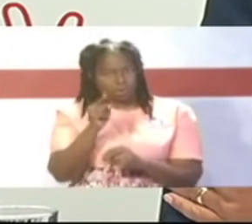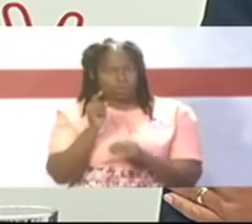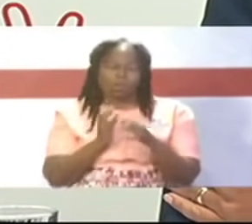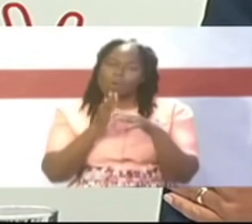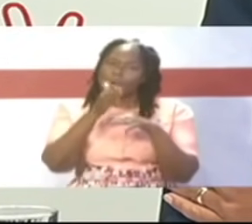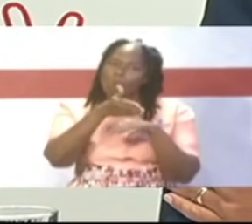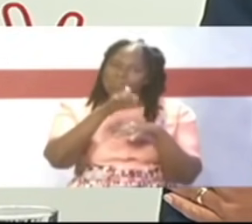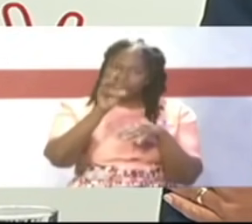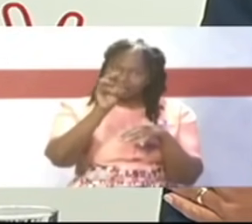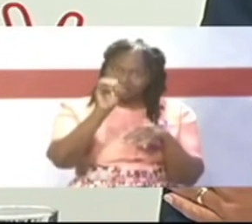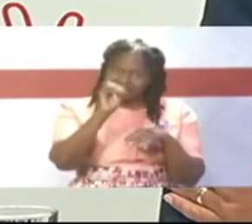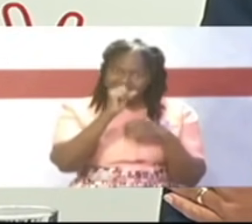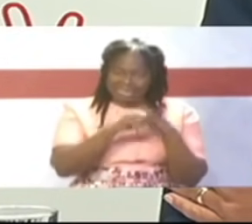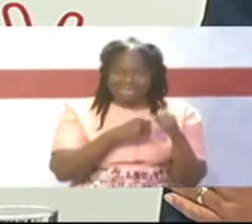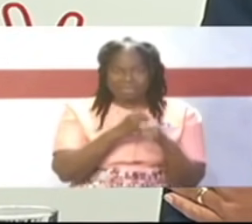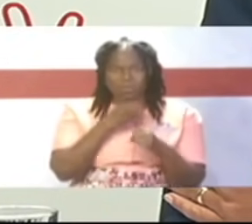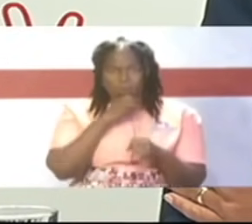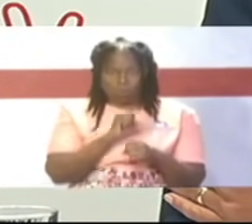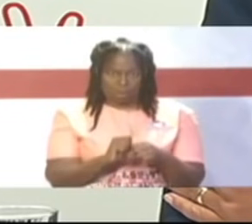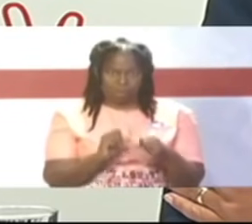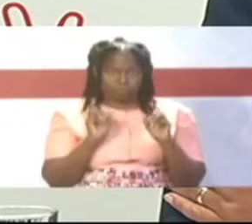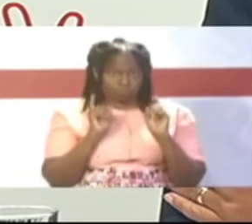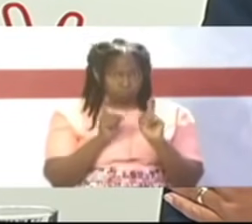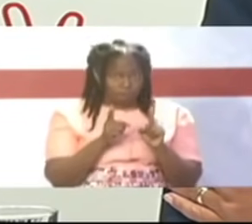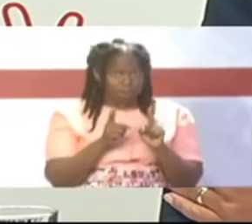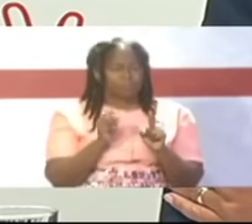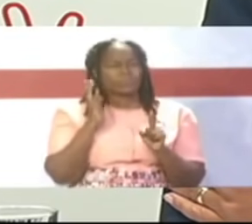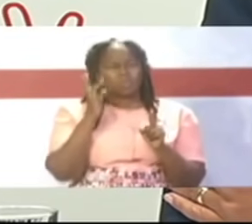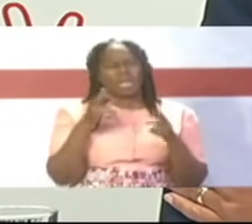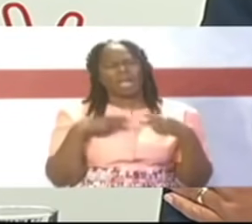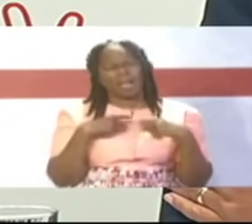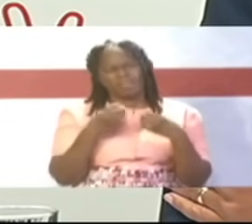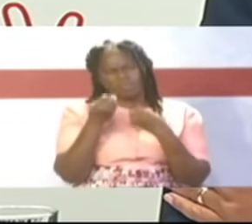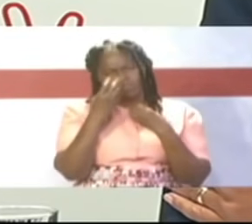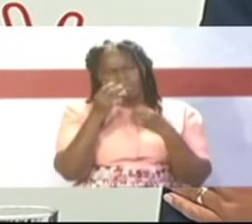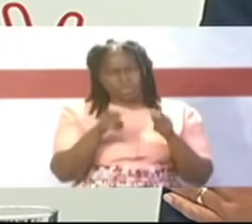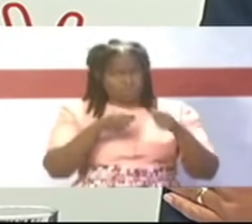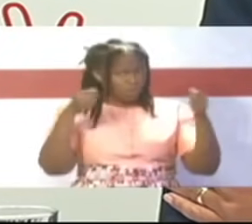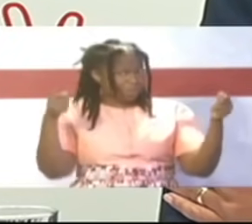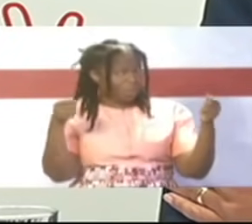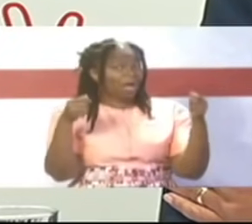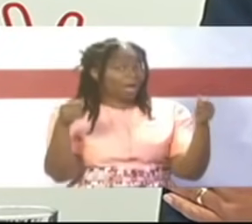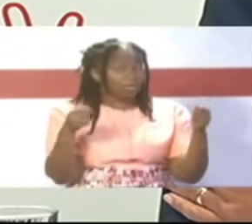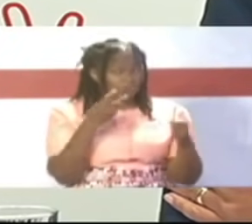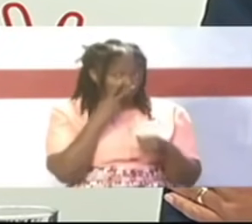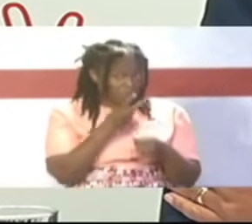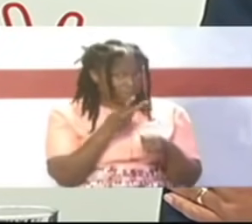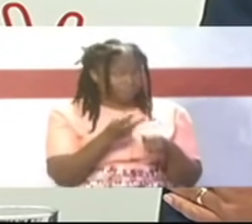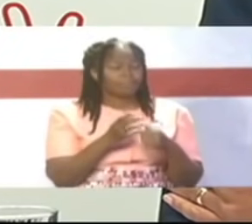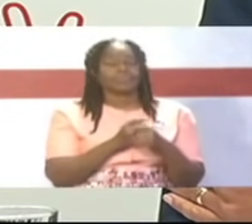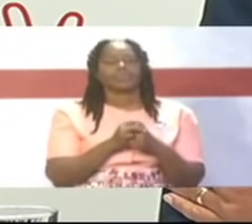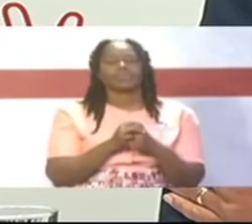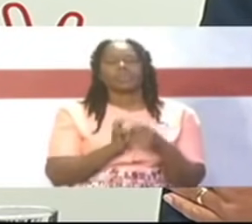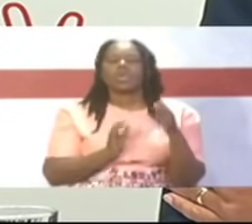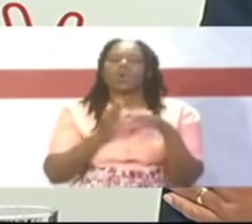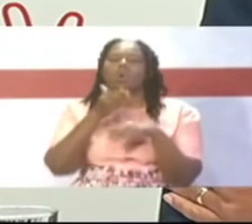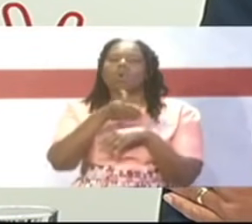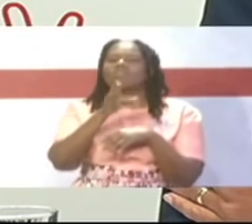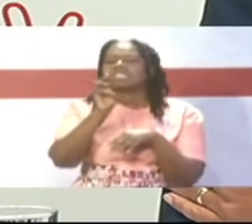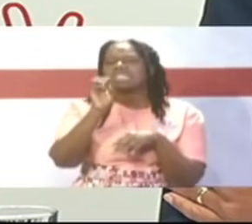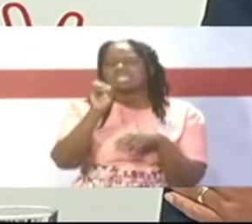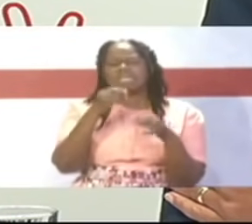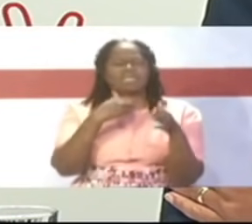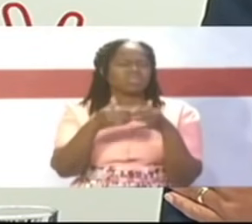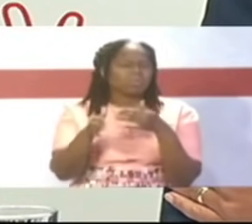on today. So those Sinopharm recipients over 60, regardless of your